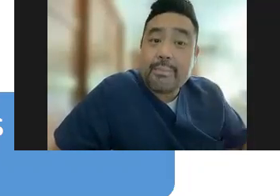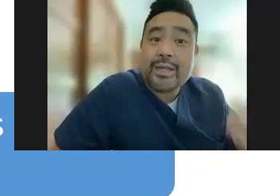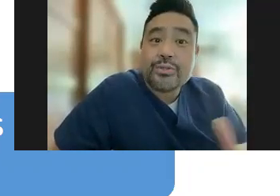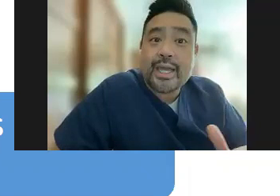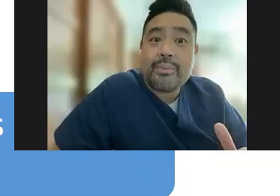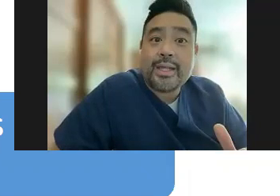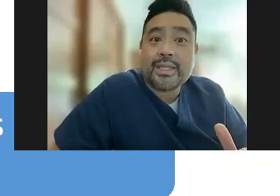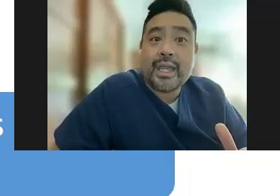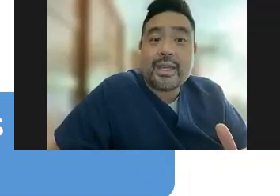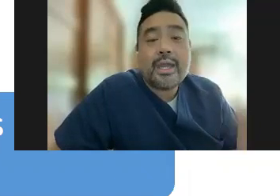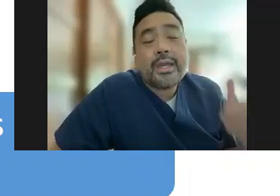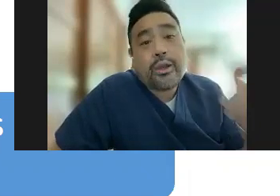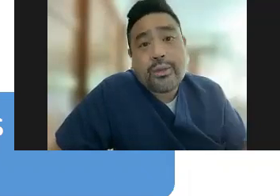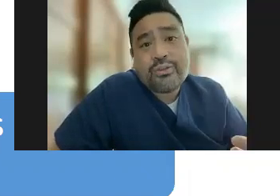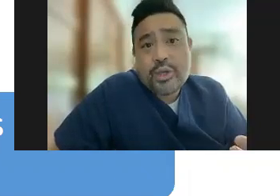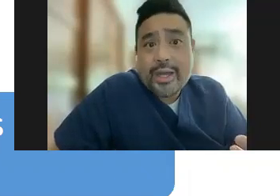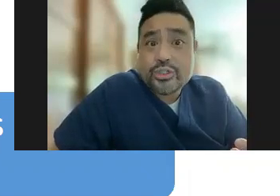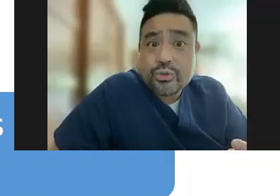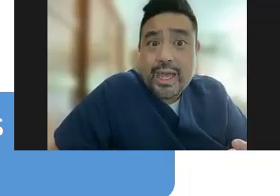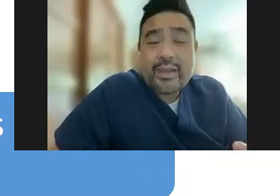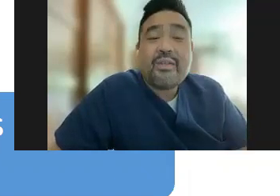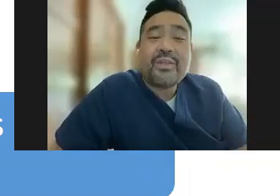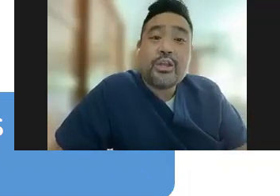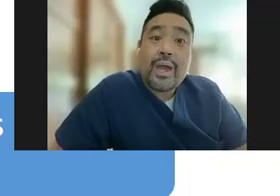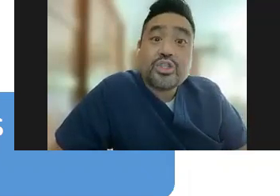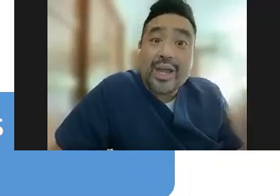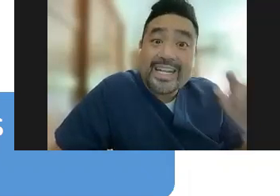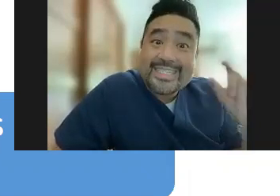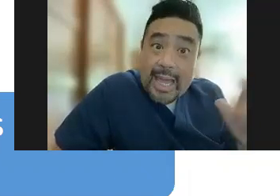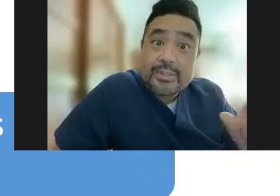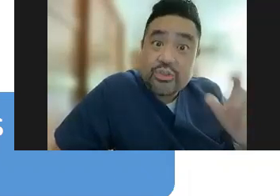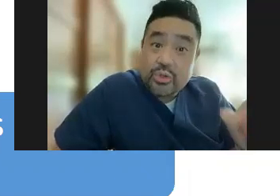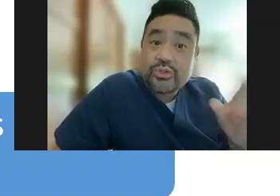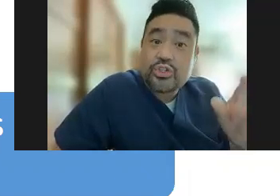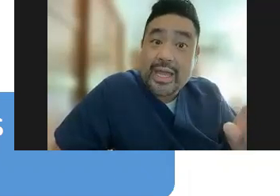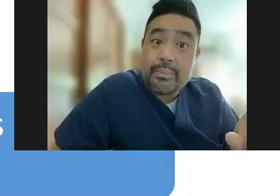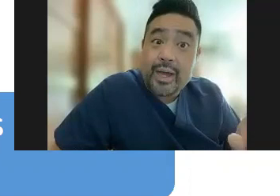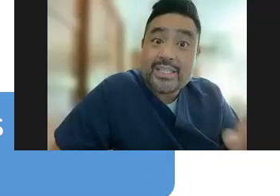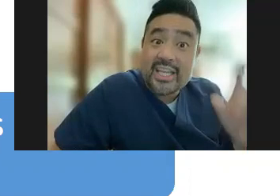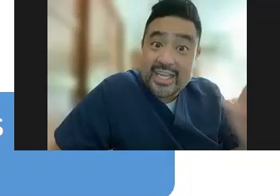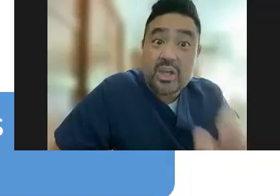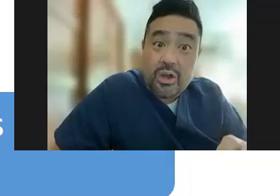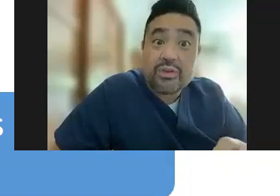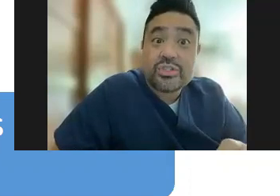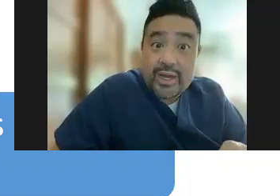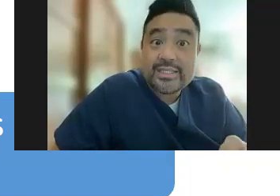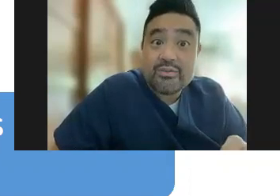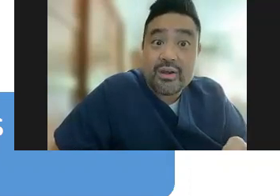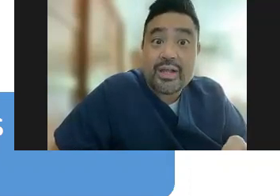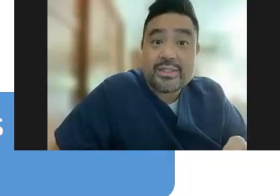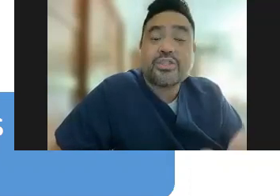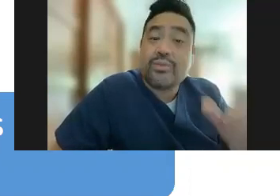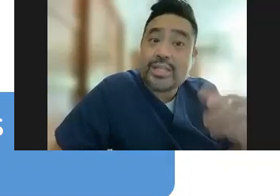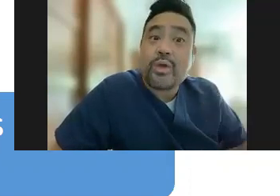remember how to make those antibodies again. Not only do they know how to do that, they know how to adapt those future antibodies against other strains